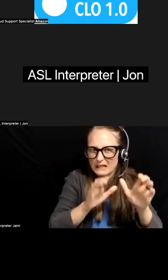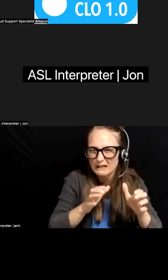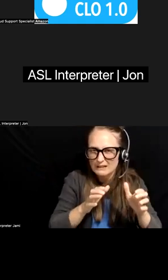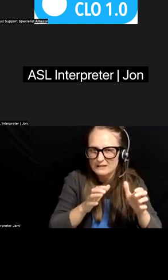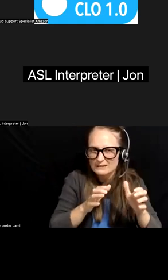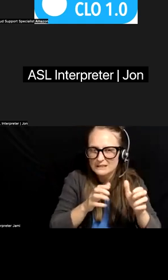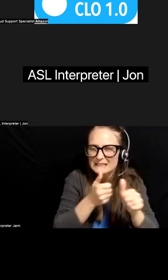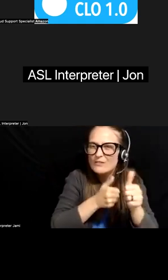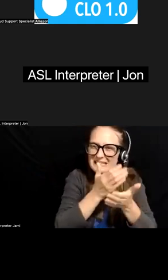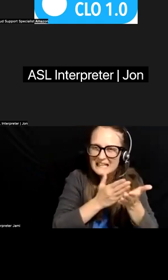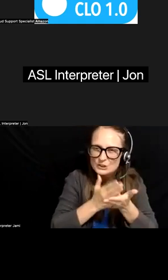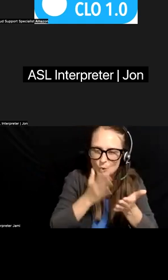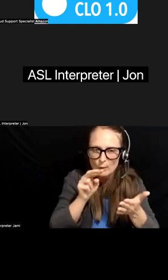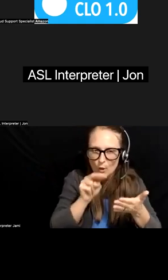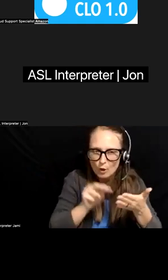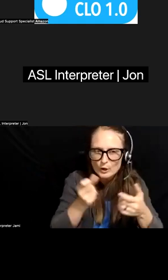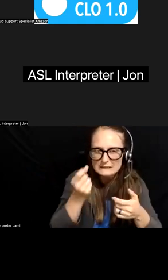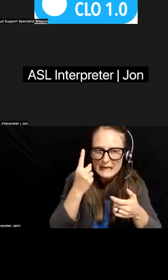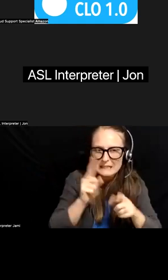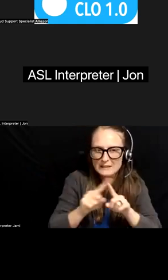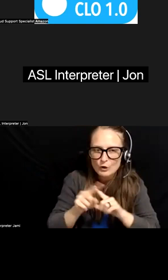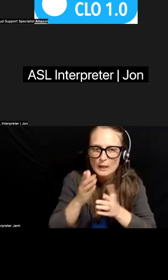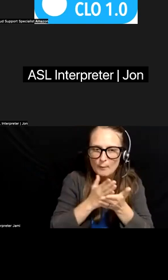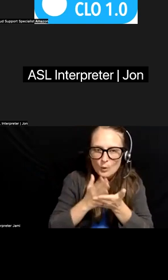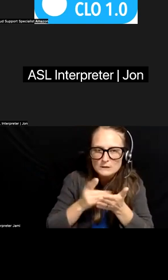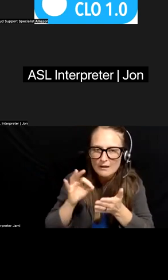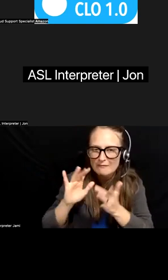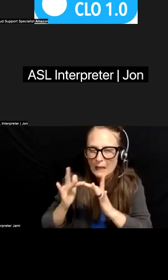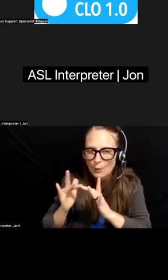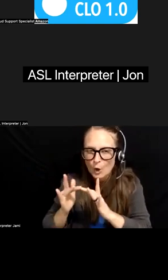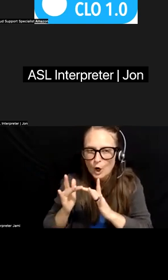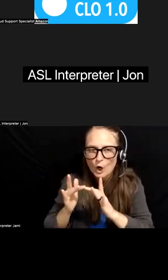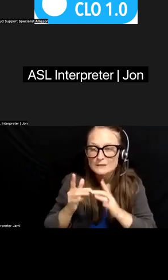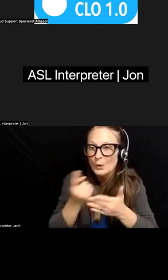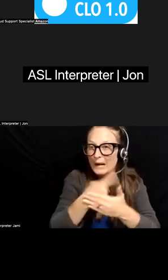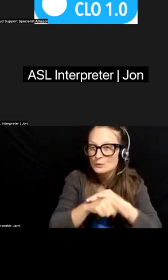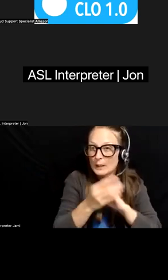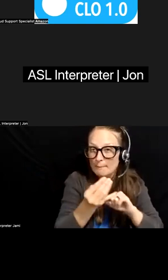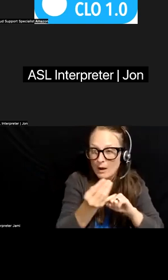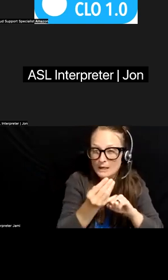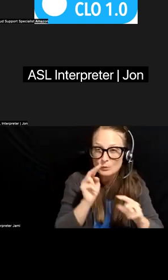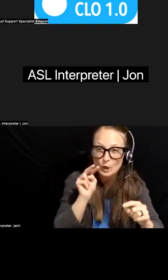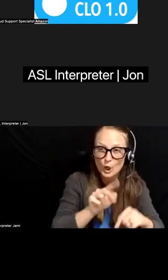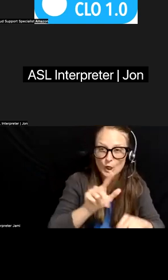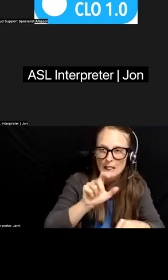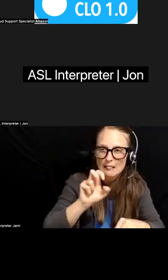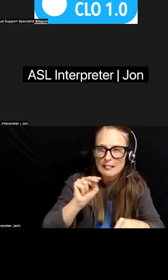understanding different components of network. Like next, on Monday, we're going to look at Linux and start looking